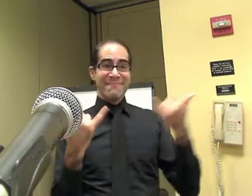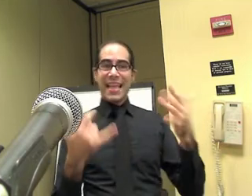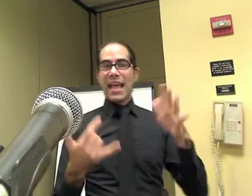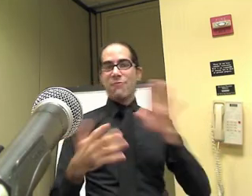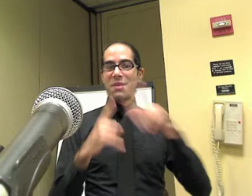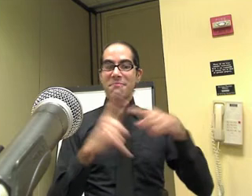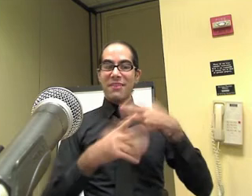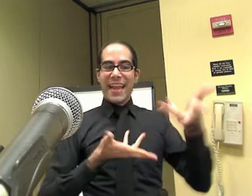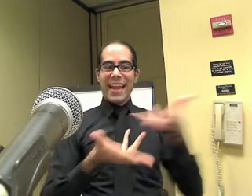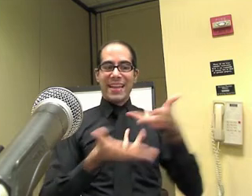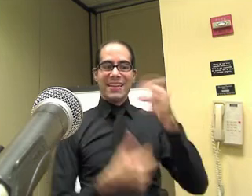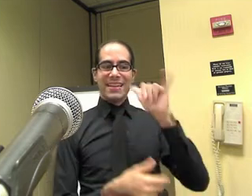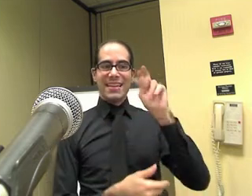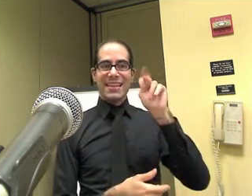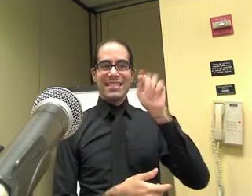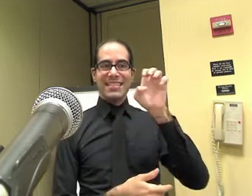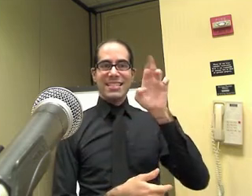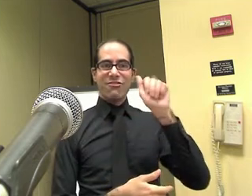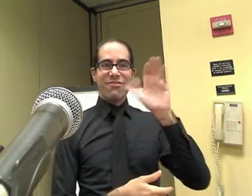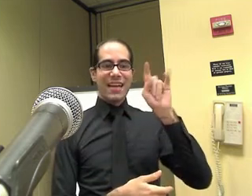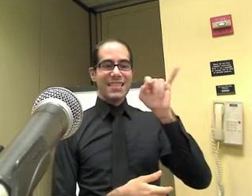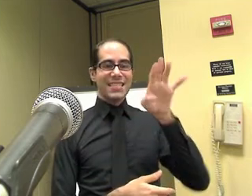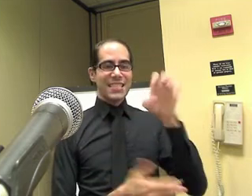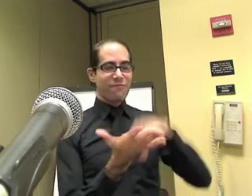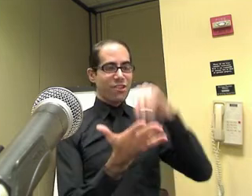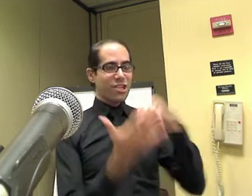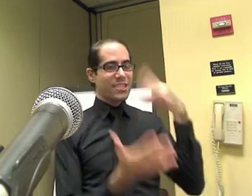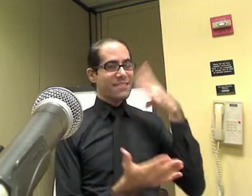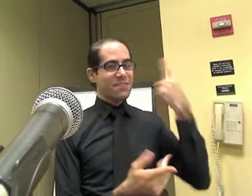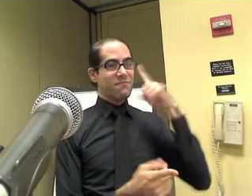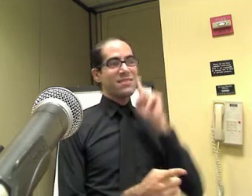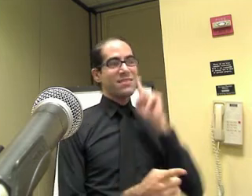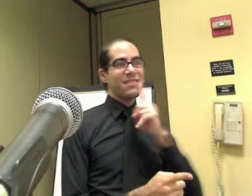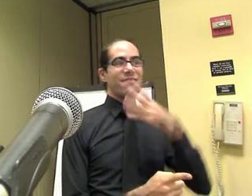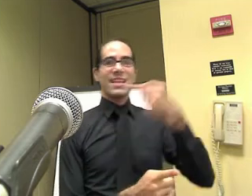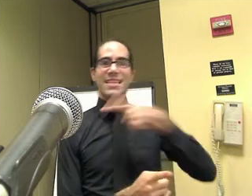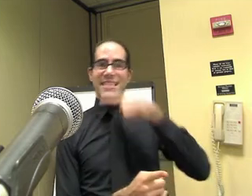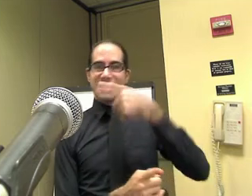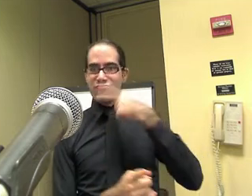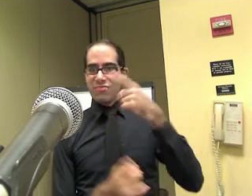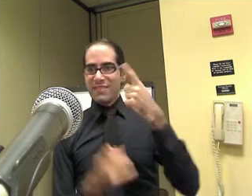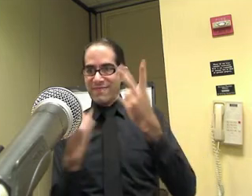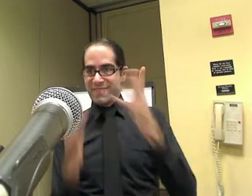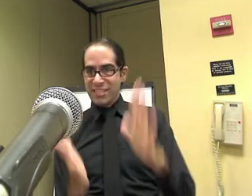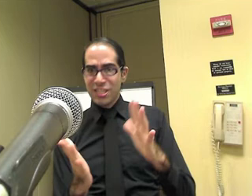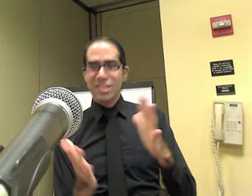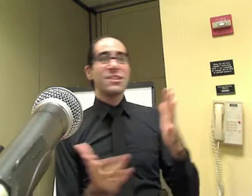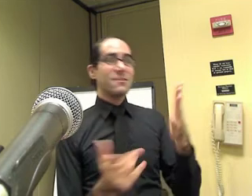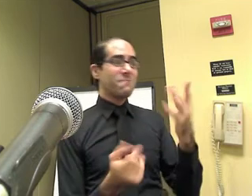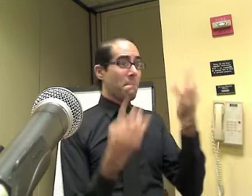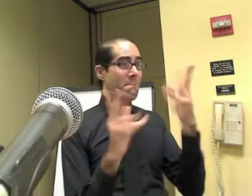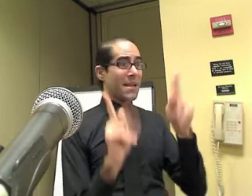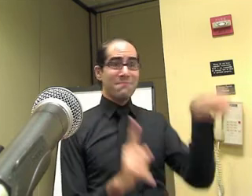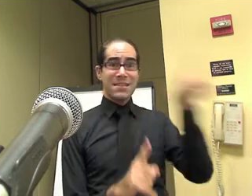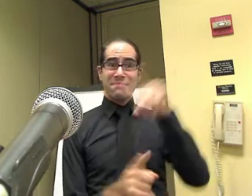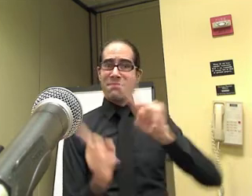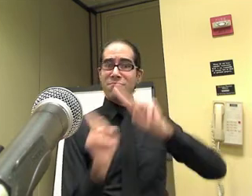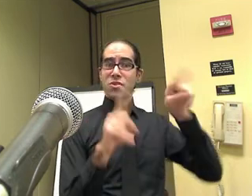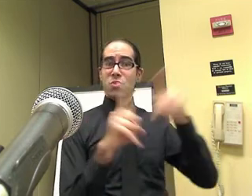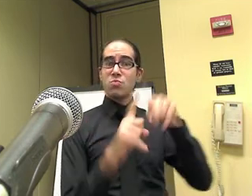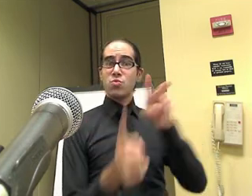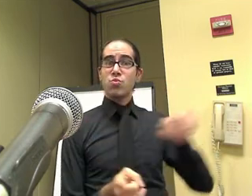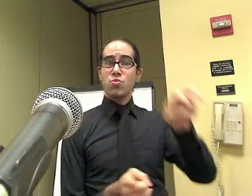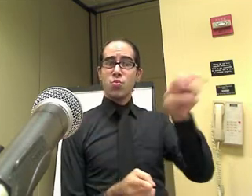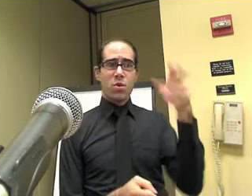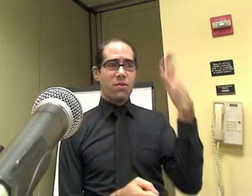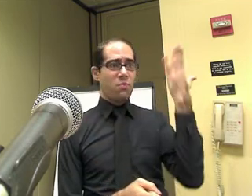nice. And the interactive learning experience of deaf and hard of hearing visitors is a